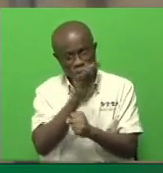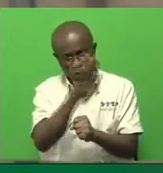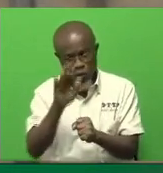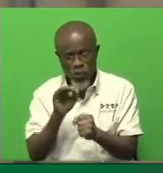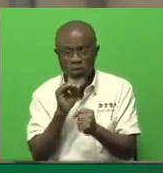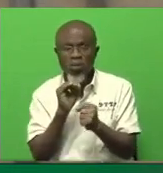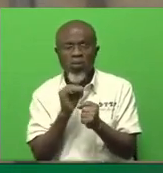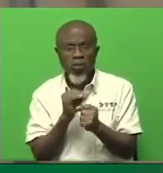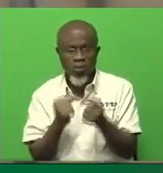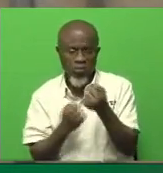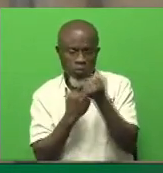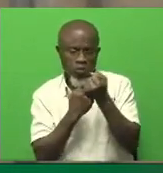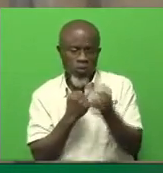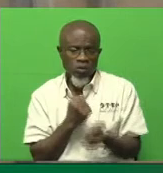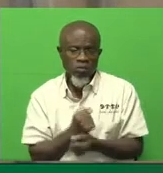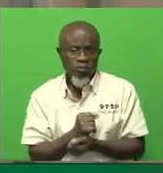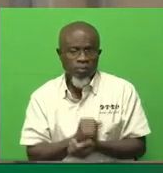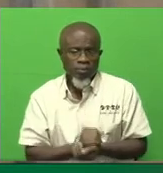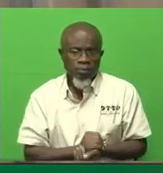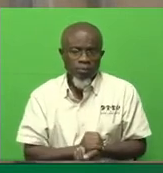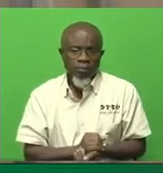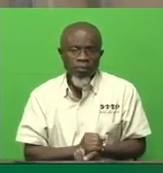and then going forward